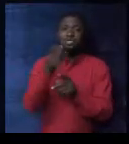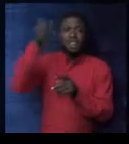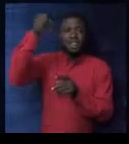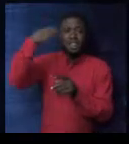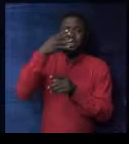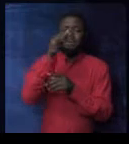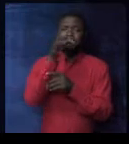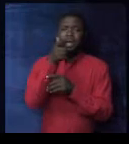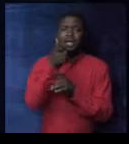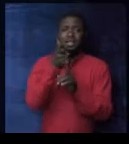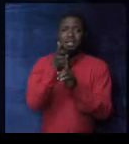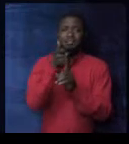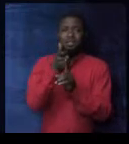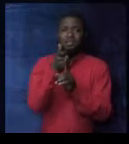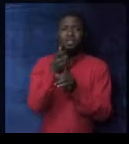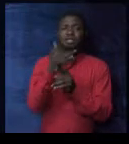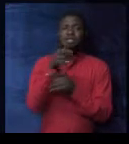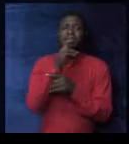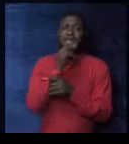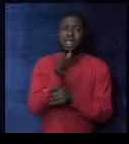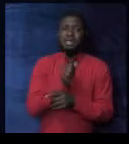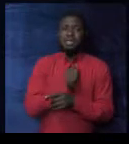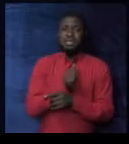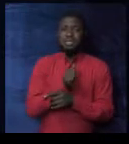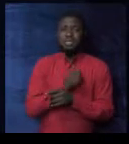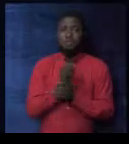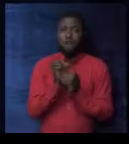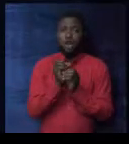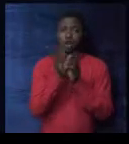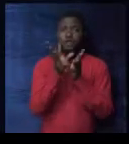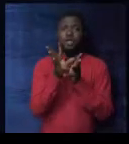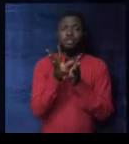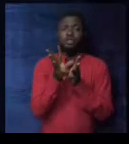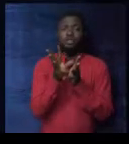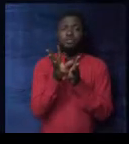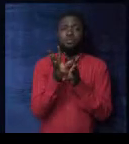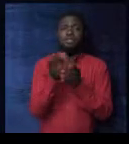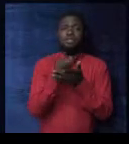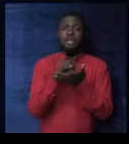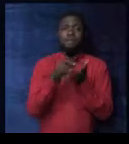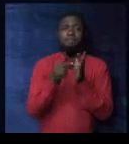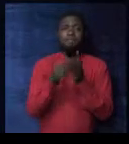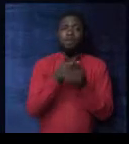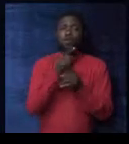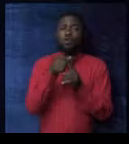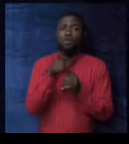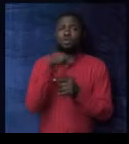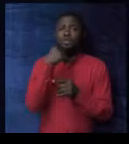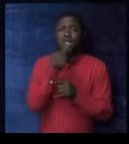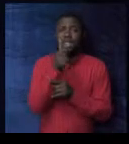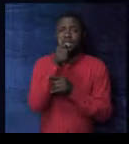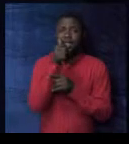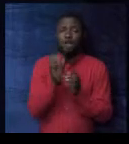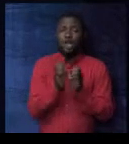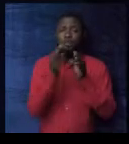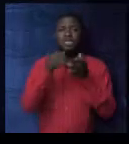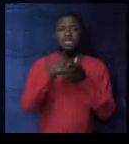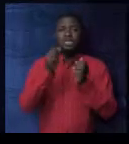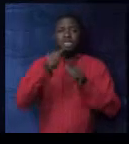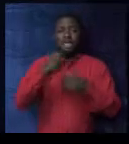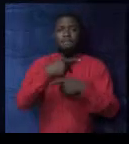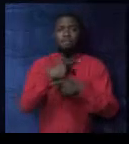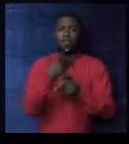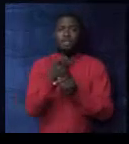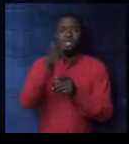themselves. That is, they are self-luminous. They are what? Self-luminous. That means, when you say self-luminous, that means it